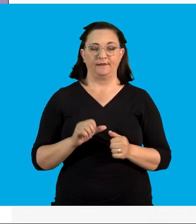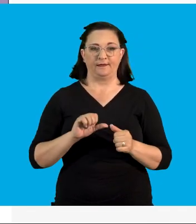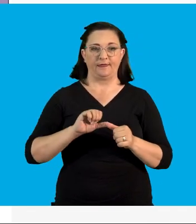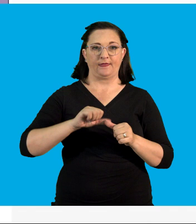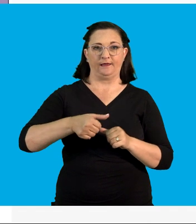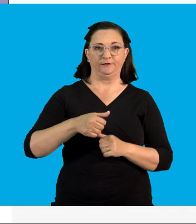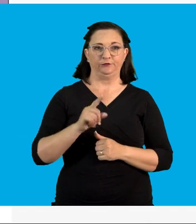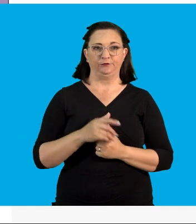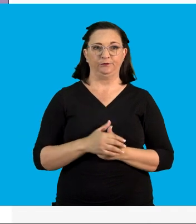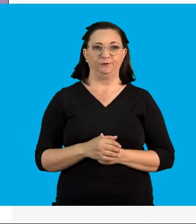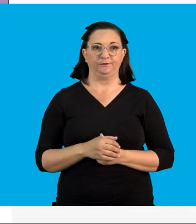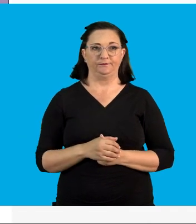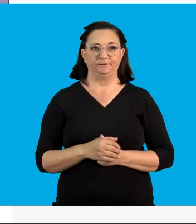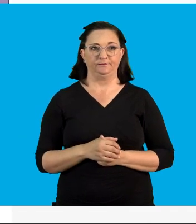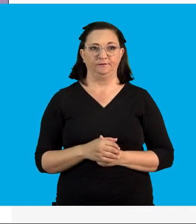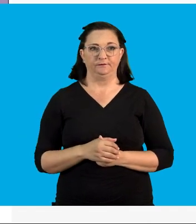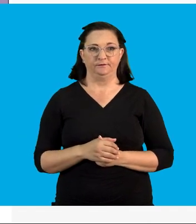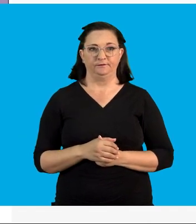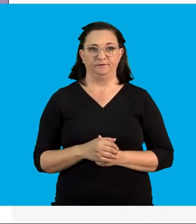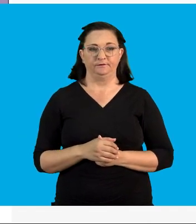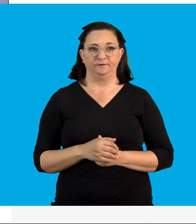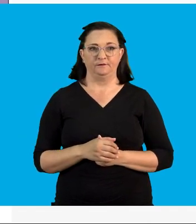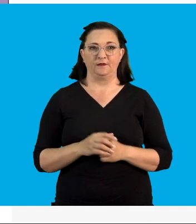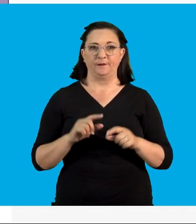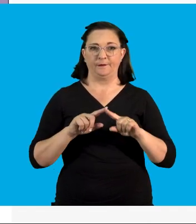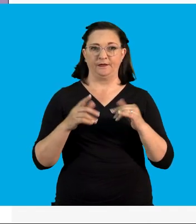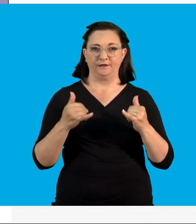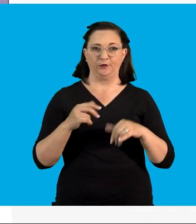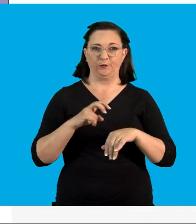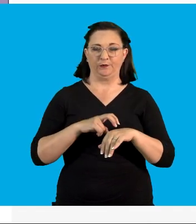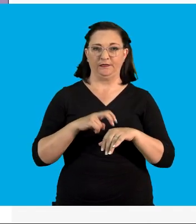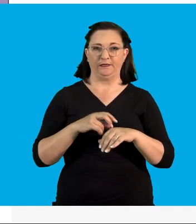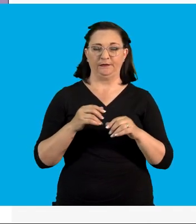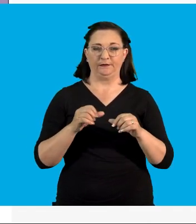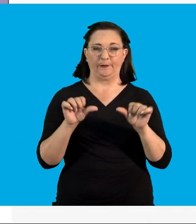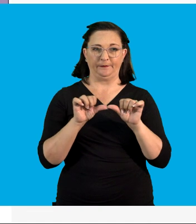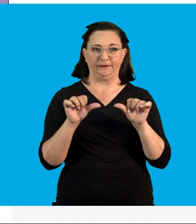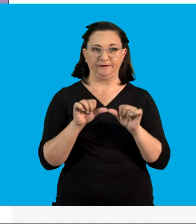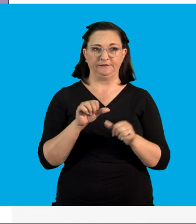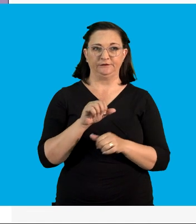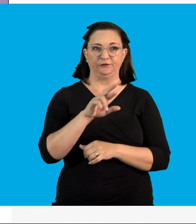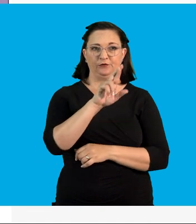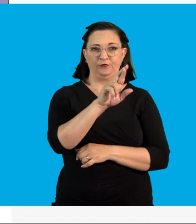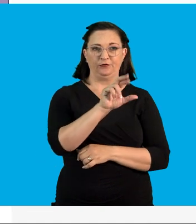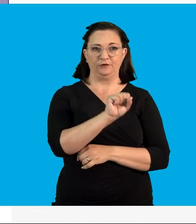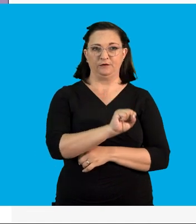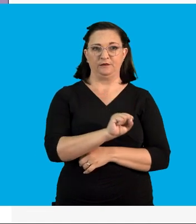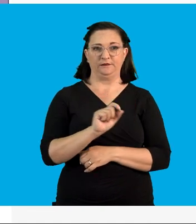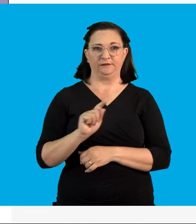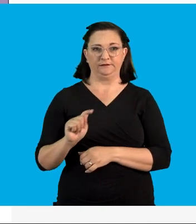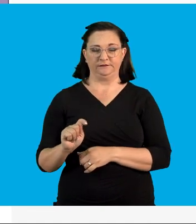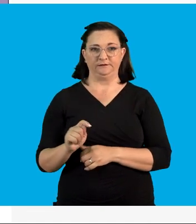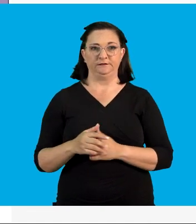one. The next diagram is we are to measure the angles of triangle RST,